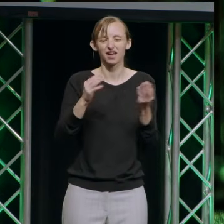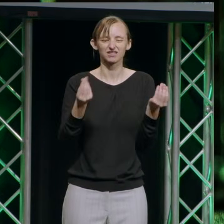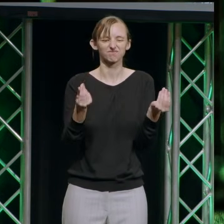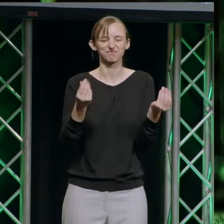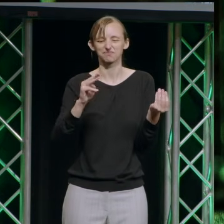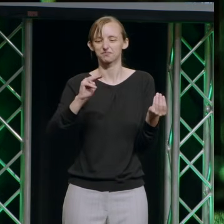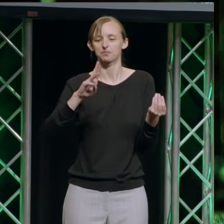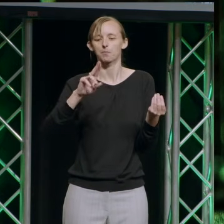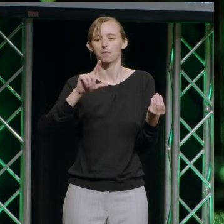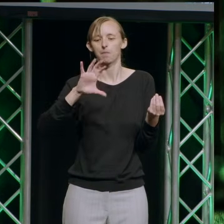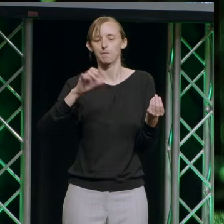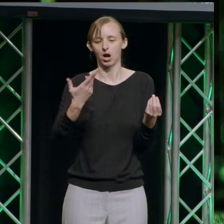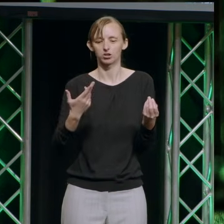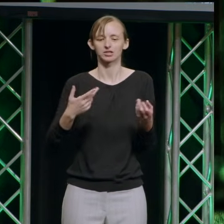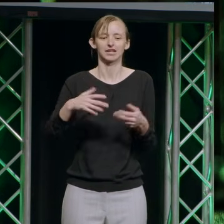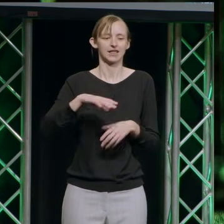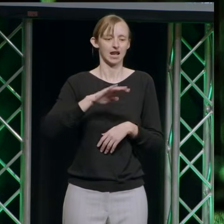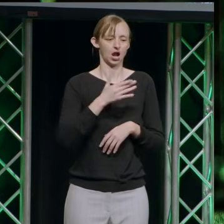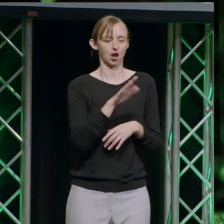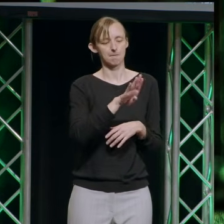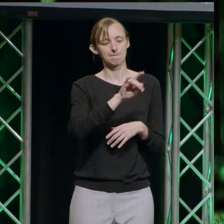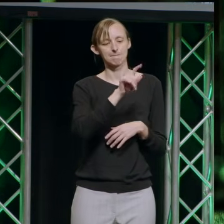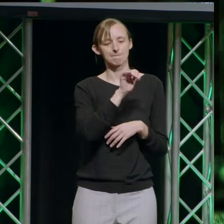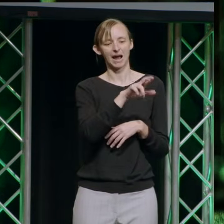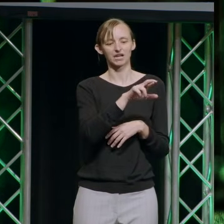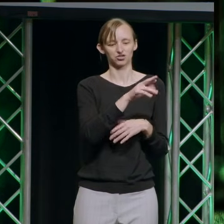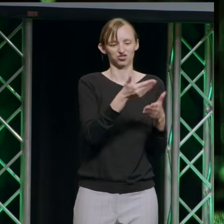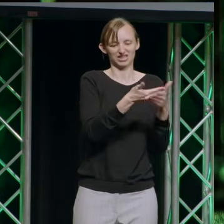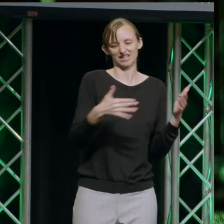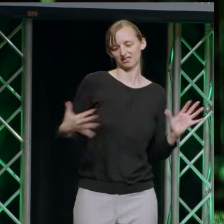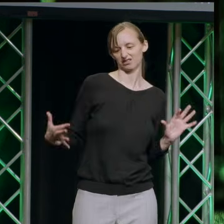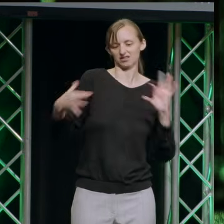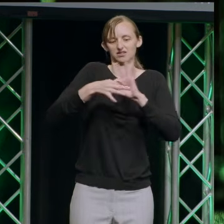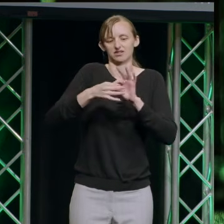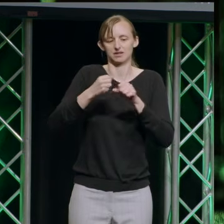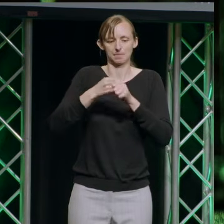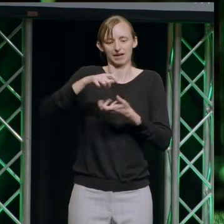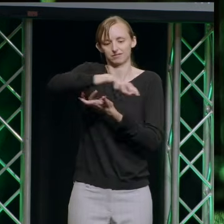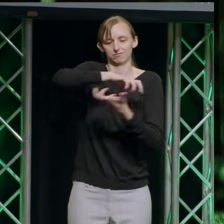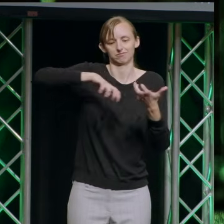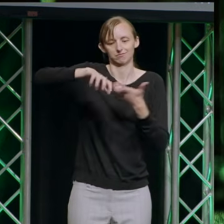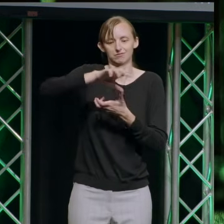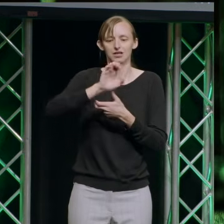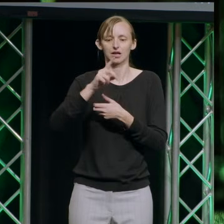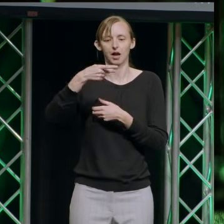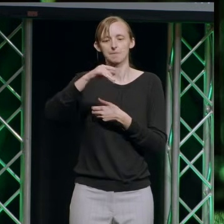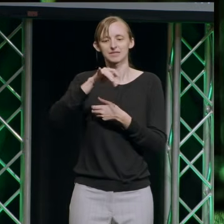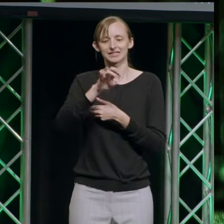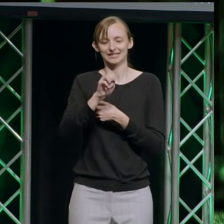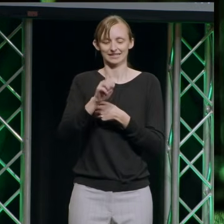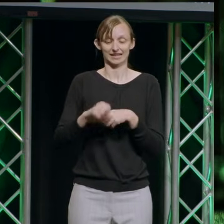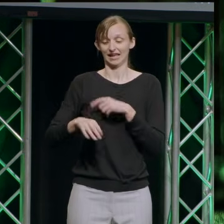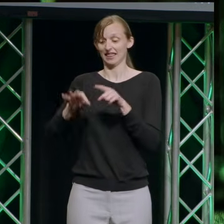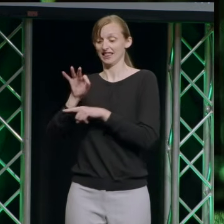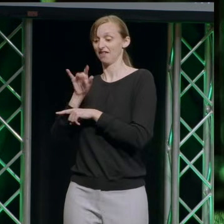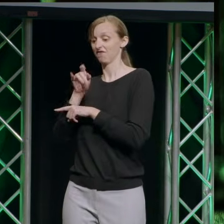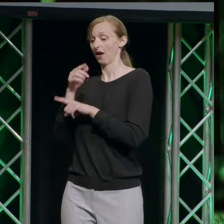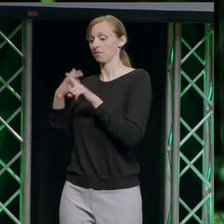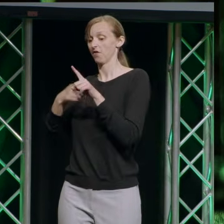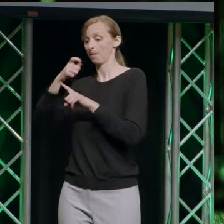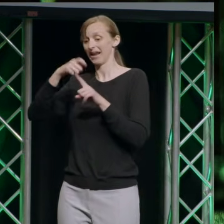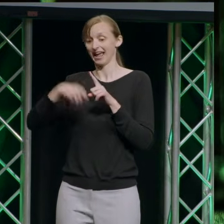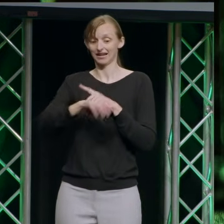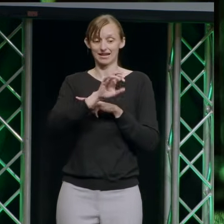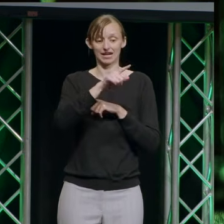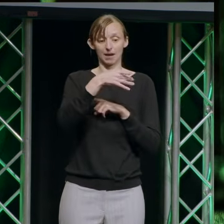which is then mixed with some of our binders to create a composite. That composite is then fused with this fiber to give it that strength.